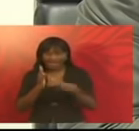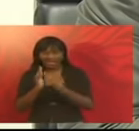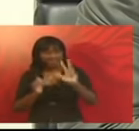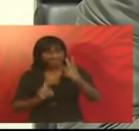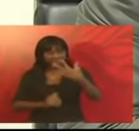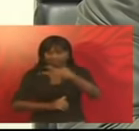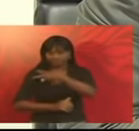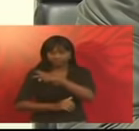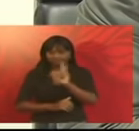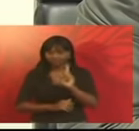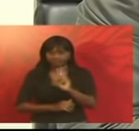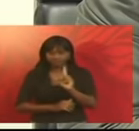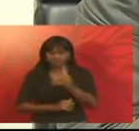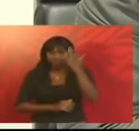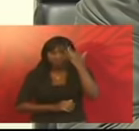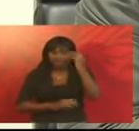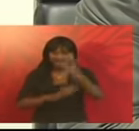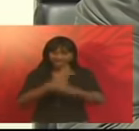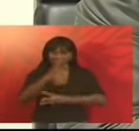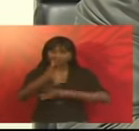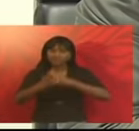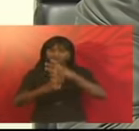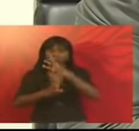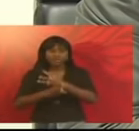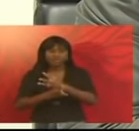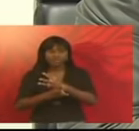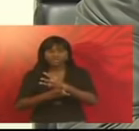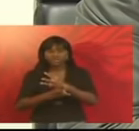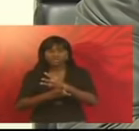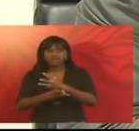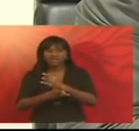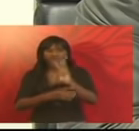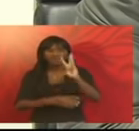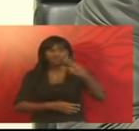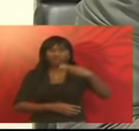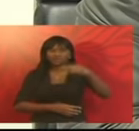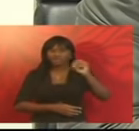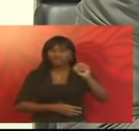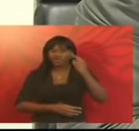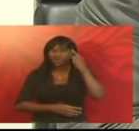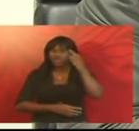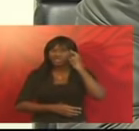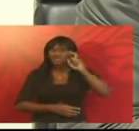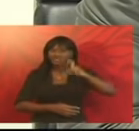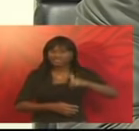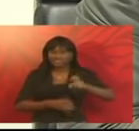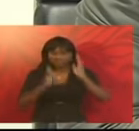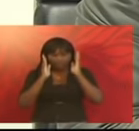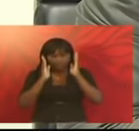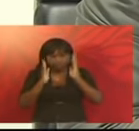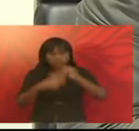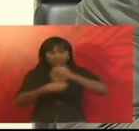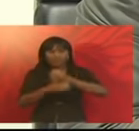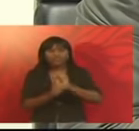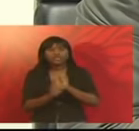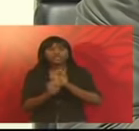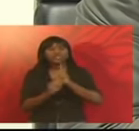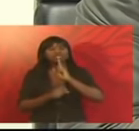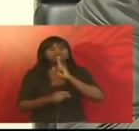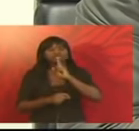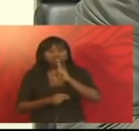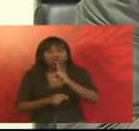reason that even at the global level, the global WHO thinking is that we need to concentrate on ensuring that as many